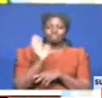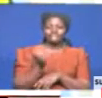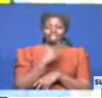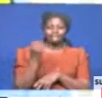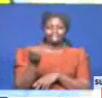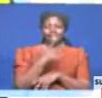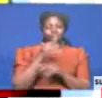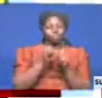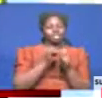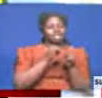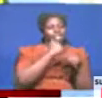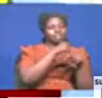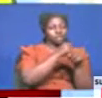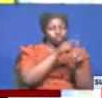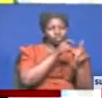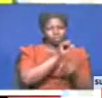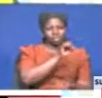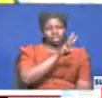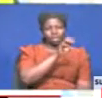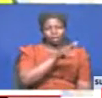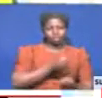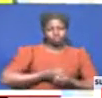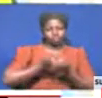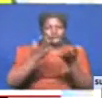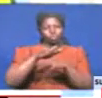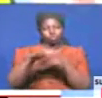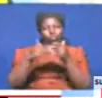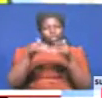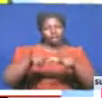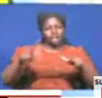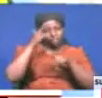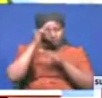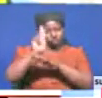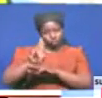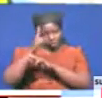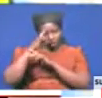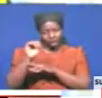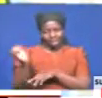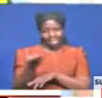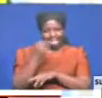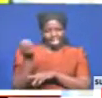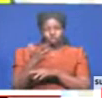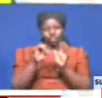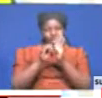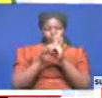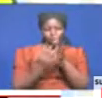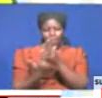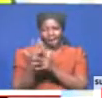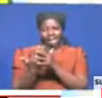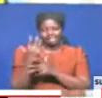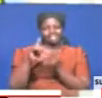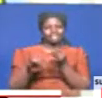treated from the sewer and circulated to all parcels for used for irrigation, like the plants, the water